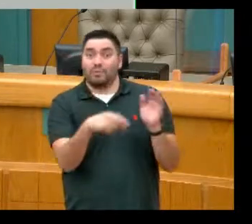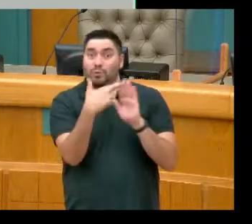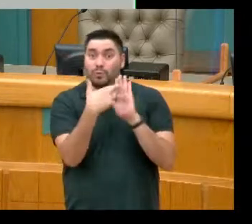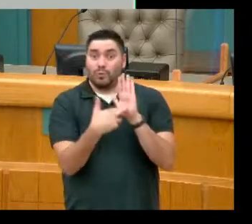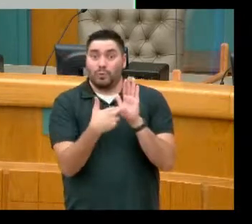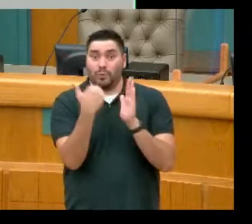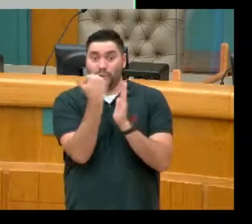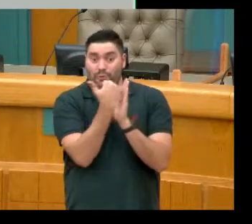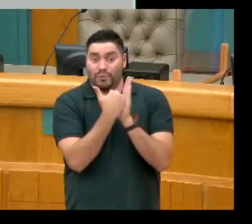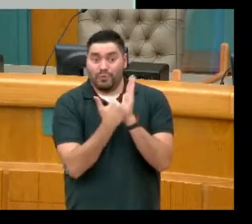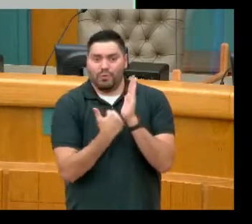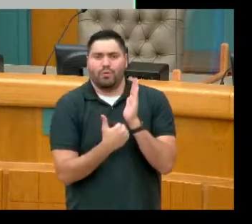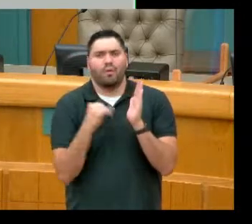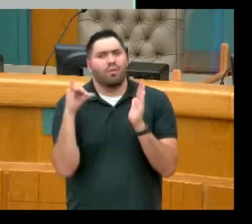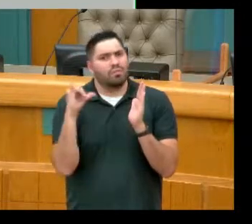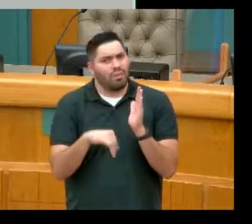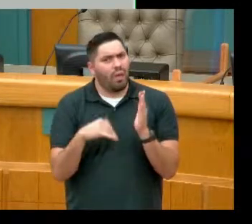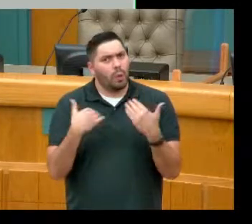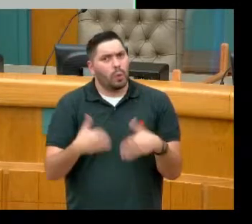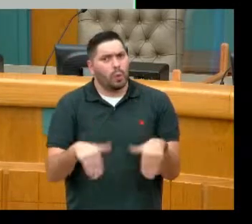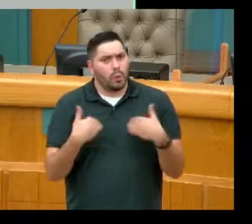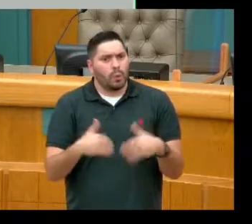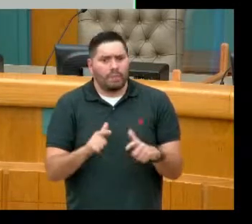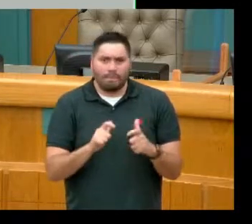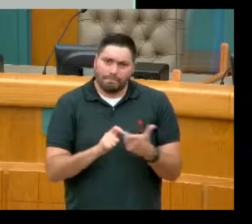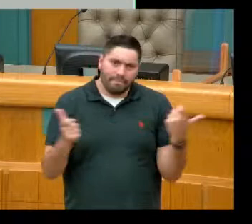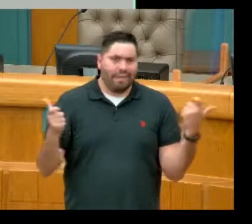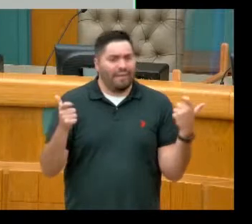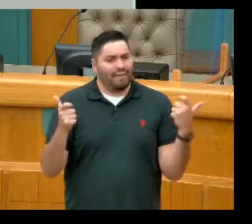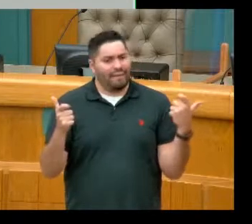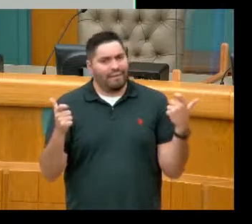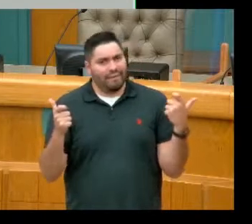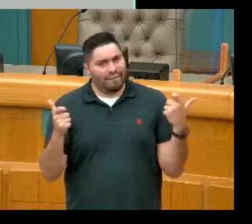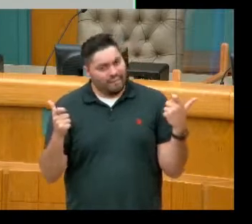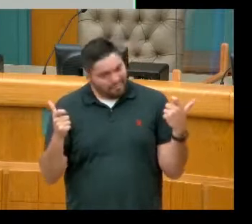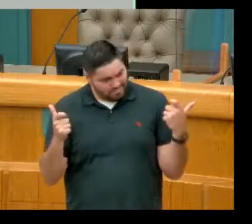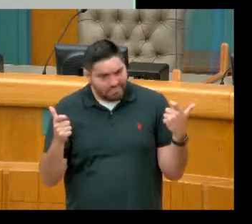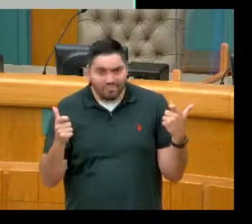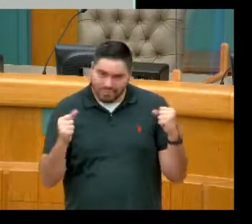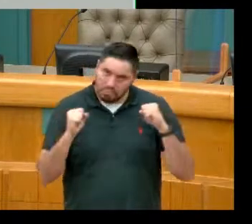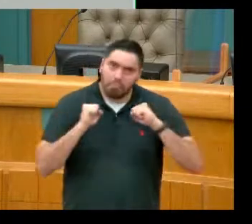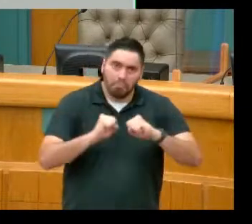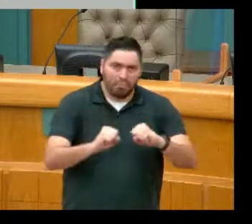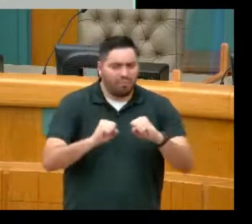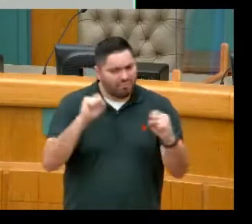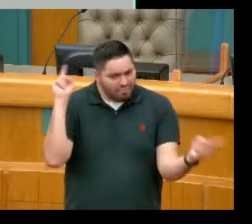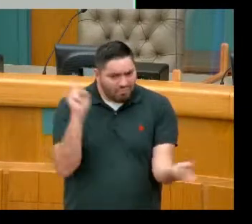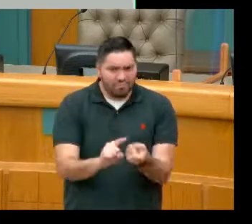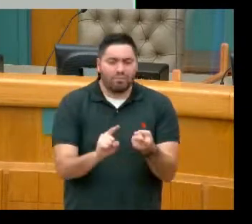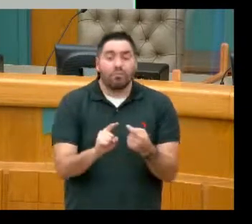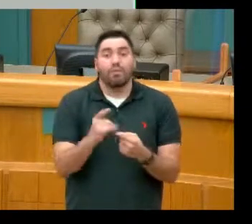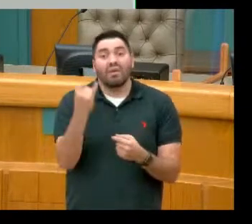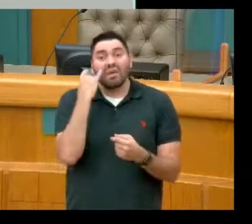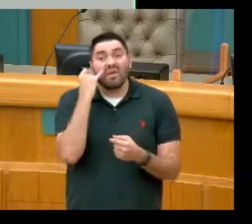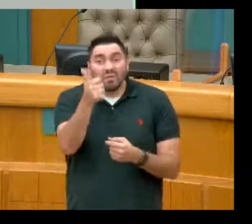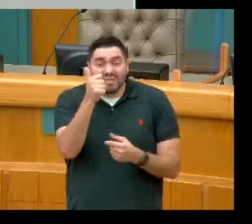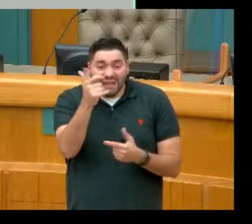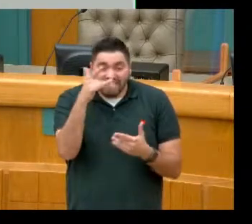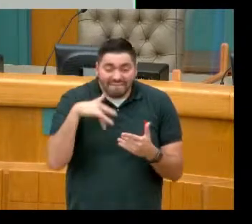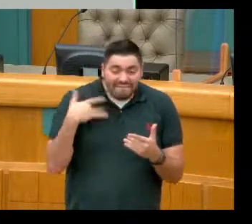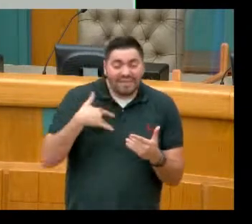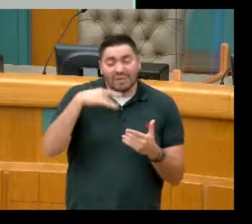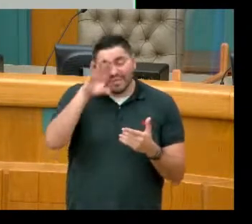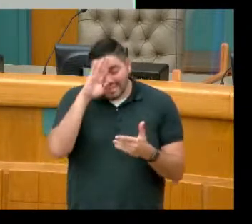crowds in the last 14 days. In terms of social distancing and face coverings, we're still hoping that